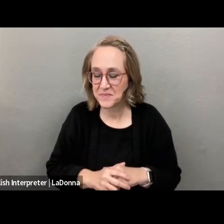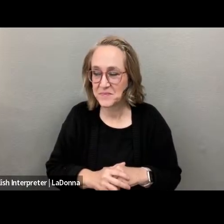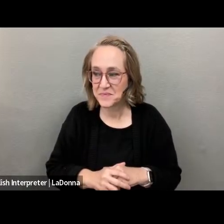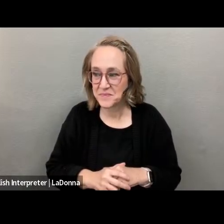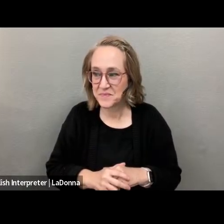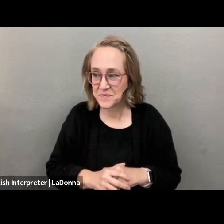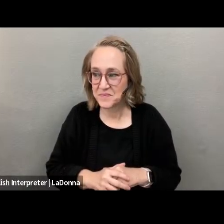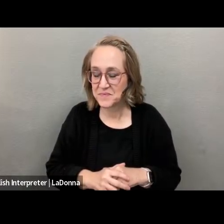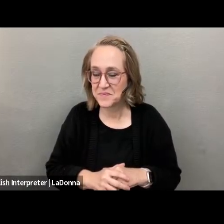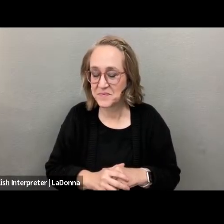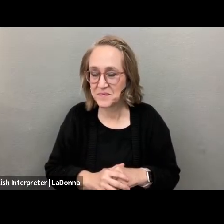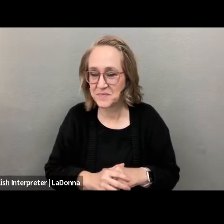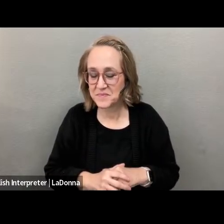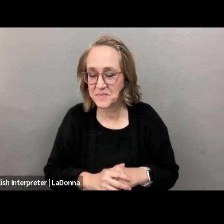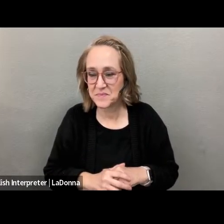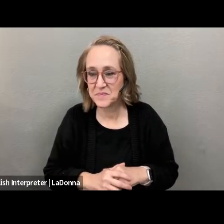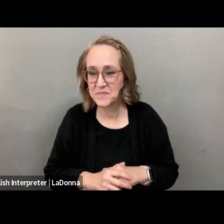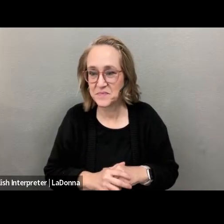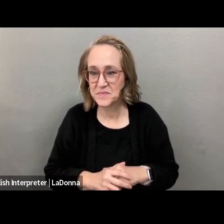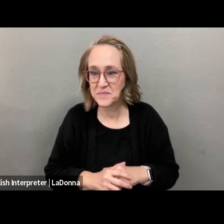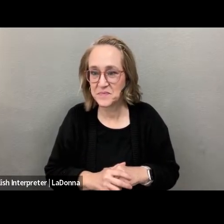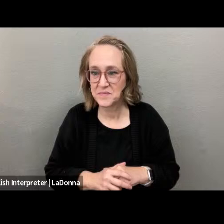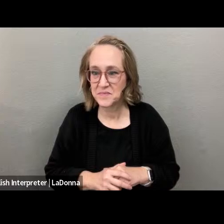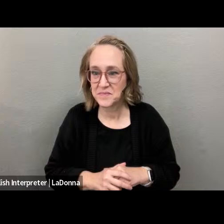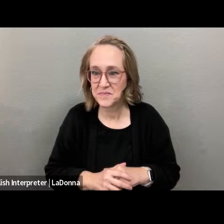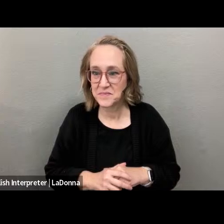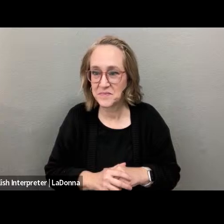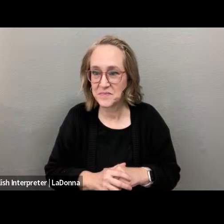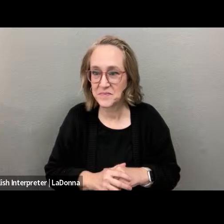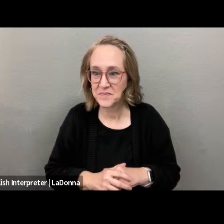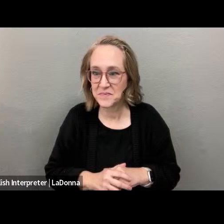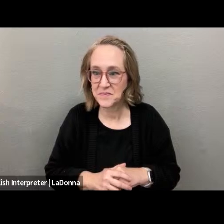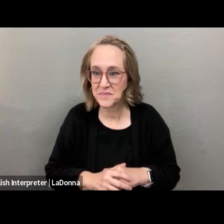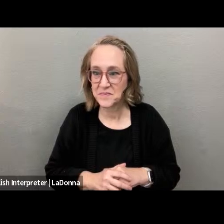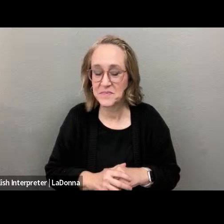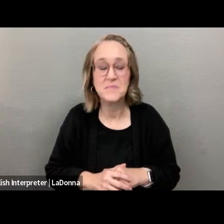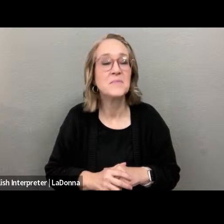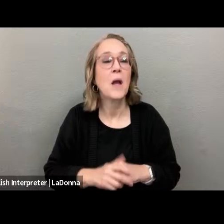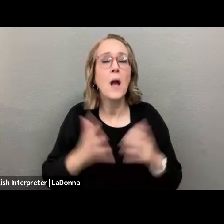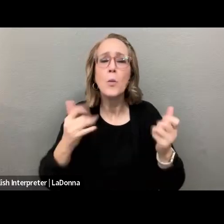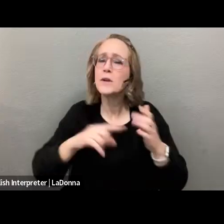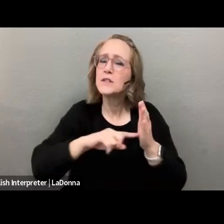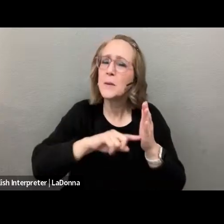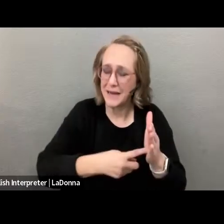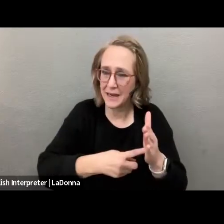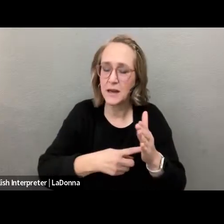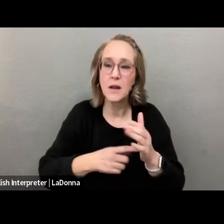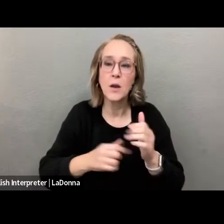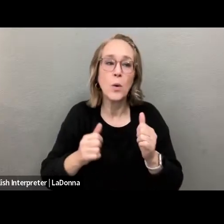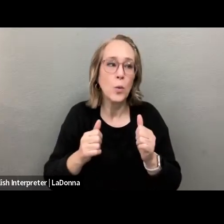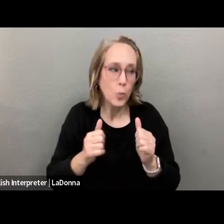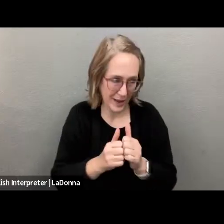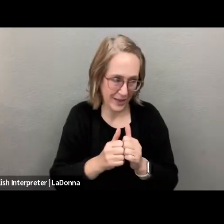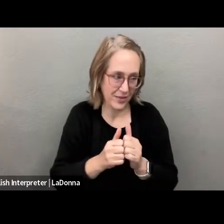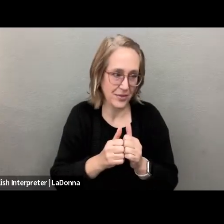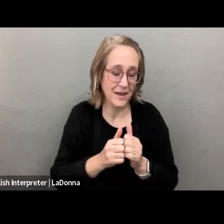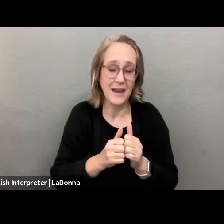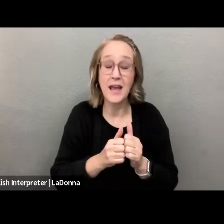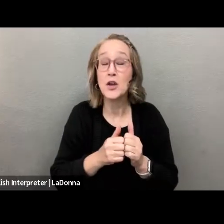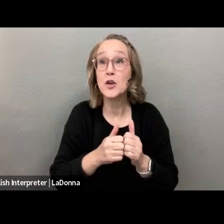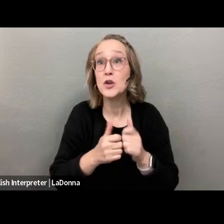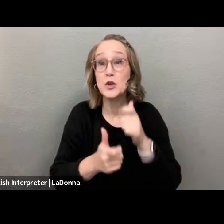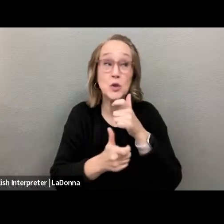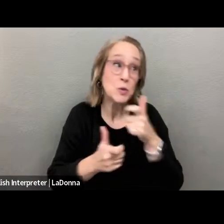specialist report, I just wanted to begin by giving an enormous shout out